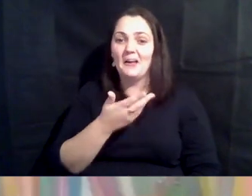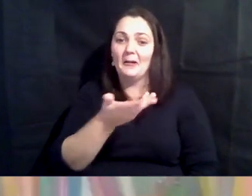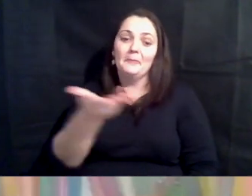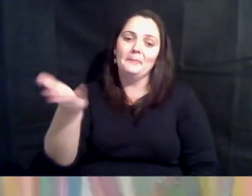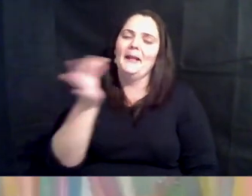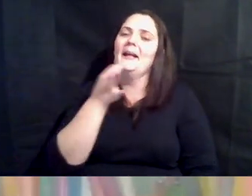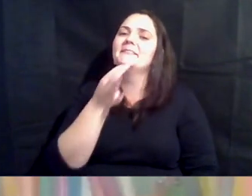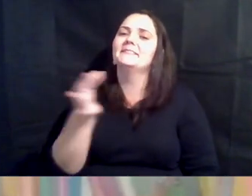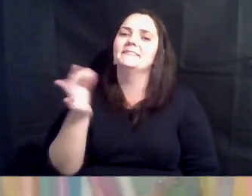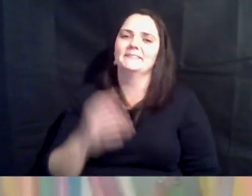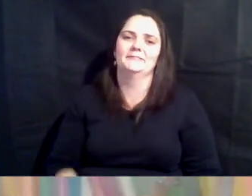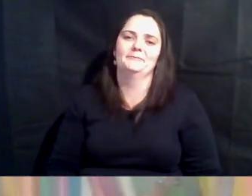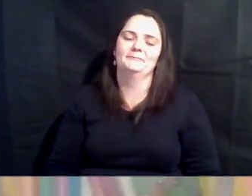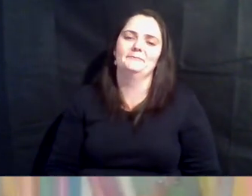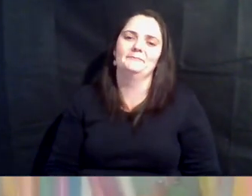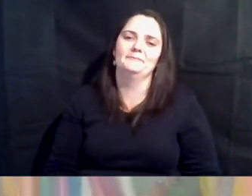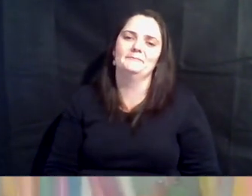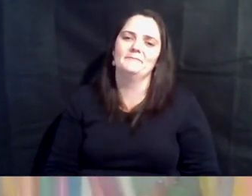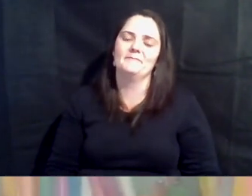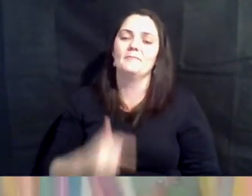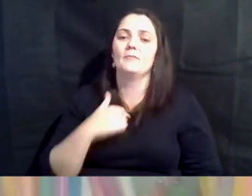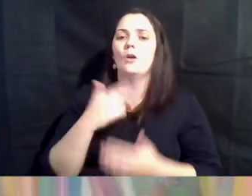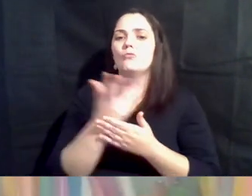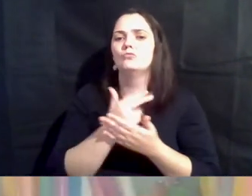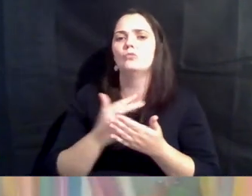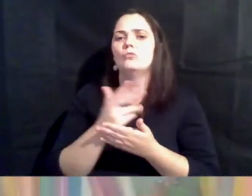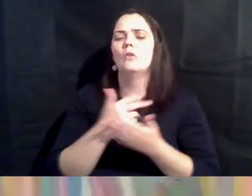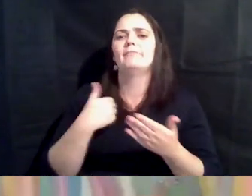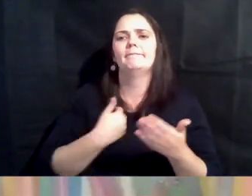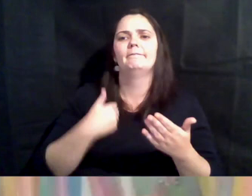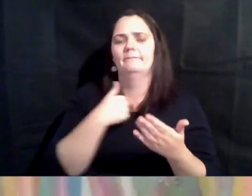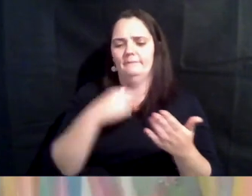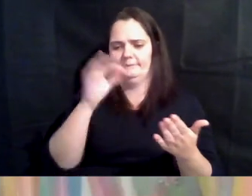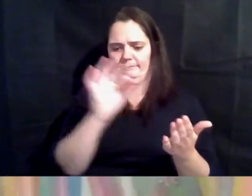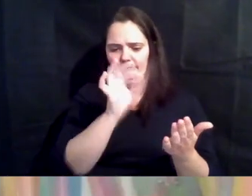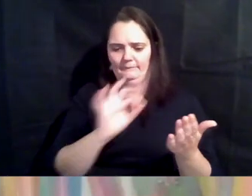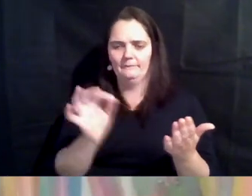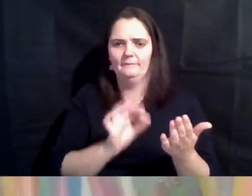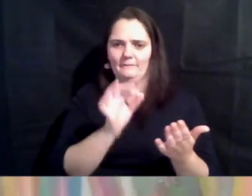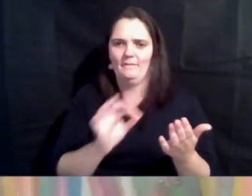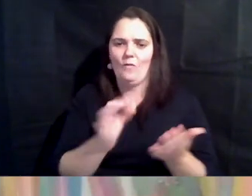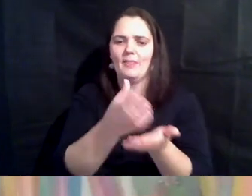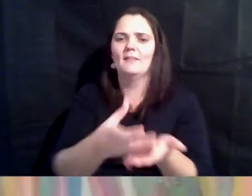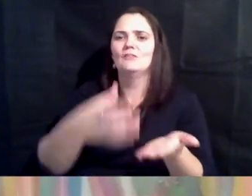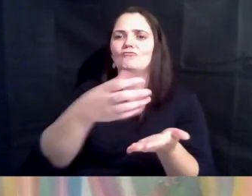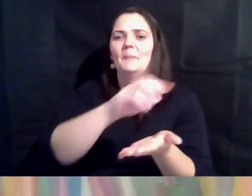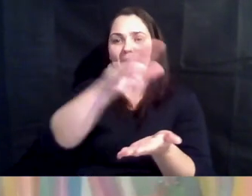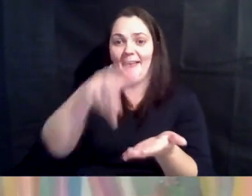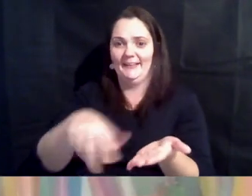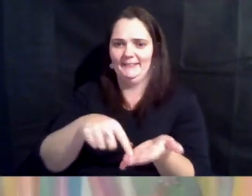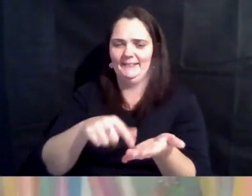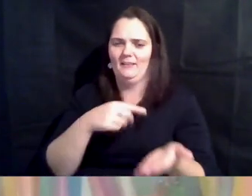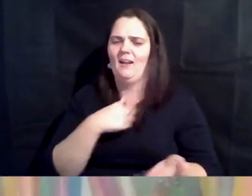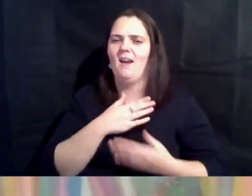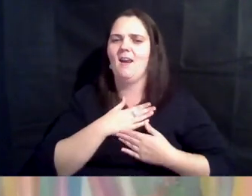Alrighty, so I'm doing just like a very loose little line sketch. I think my favorite thing are the handles on this